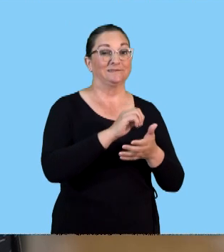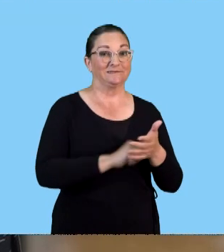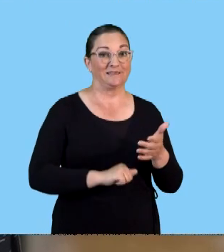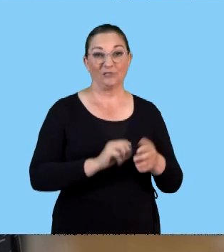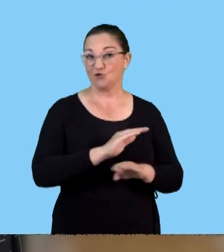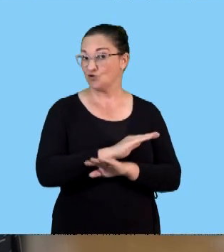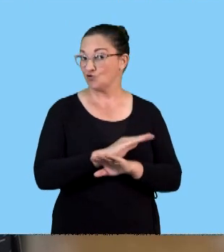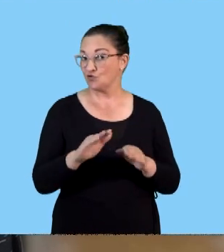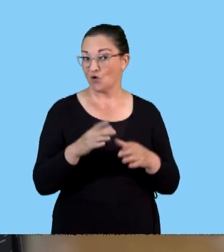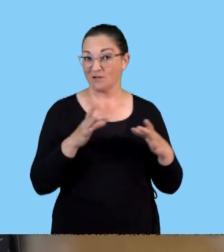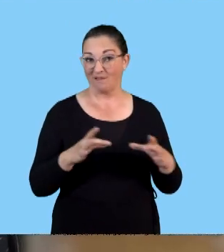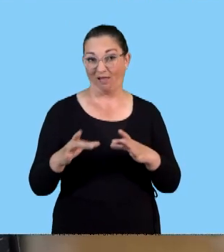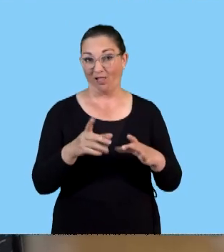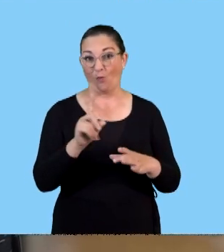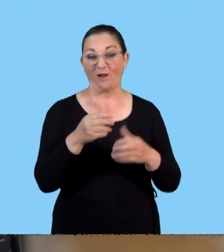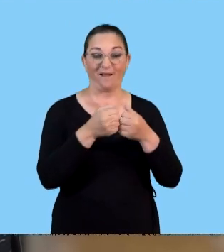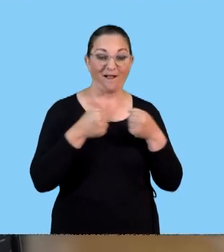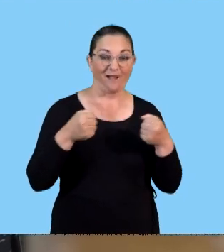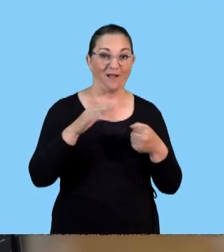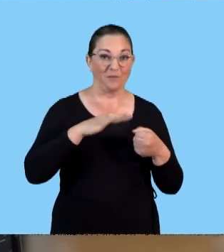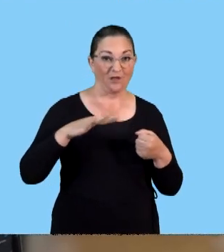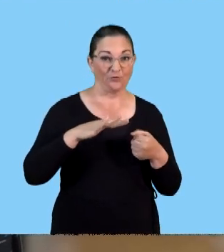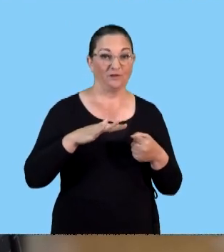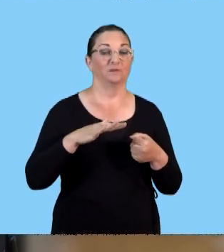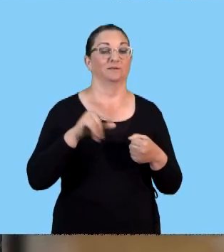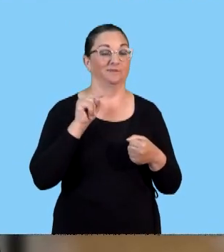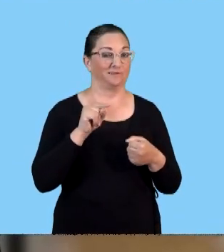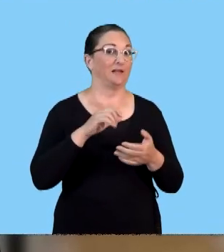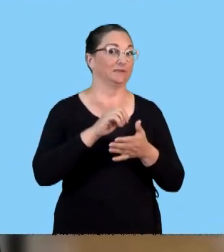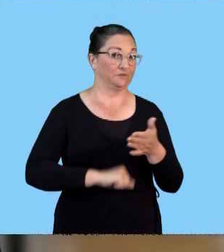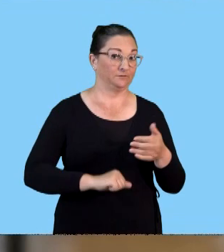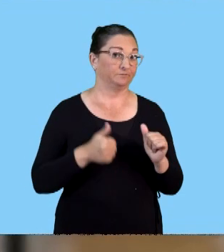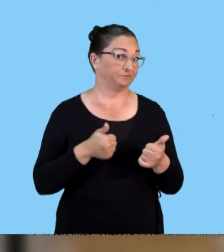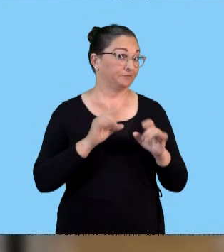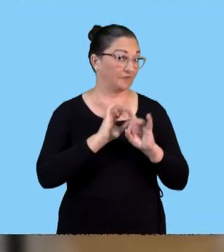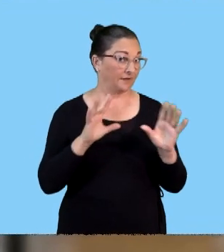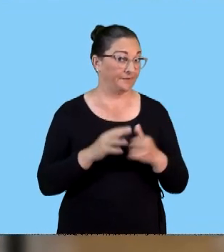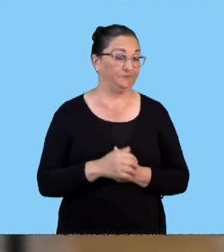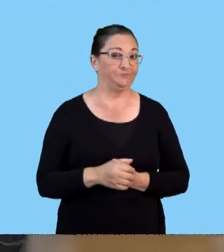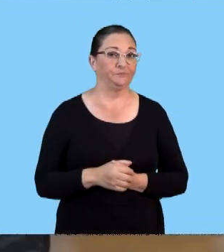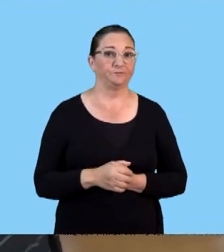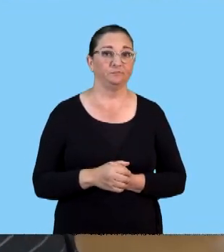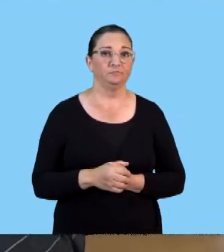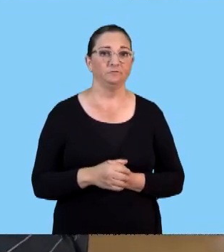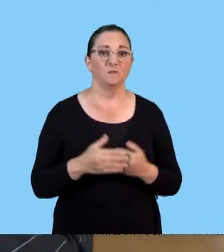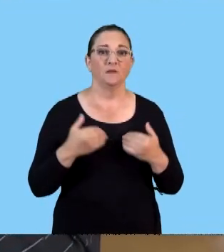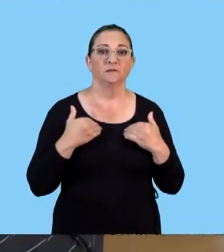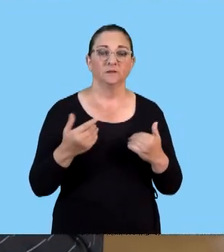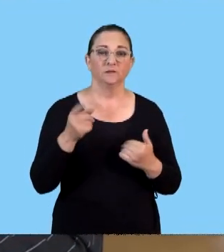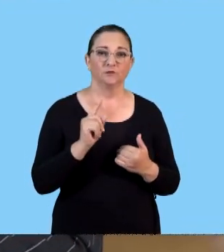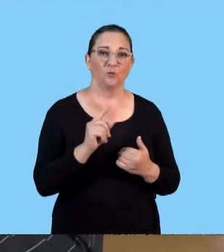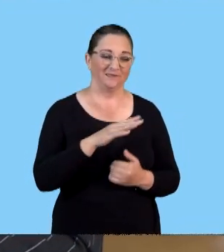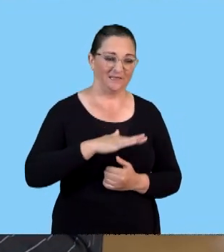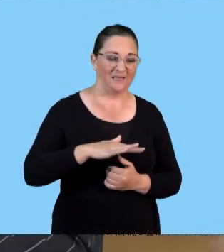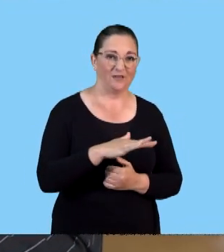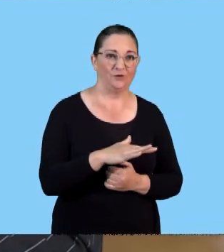area that's not going to be tiled, meaning that is covered by the 2 cabinets. Guys, are we clear on that? Okay, so let's start